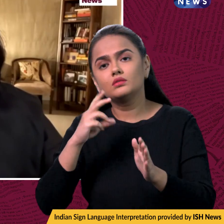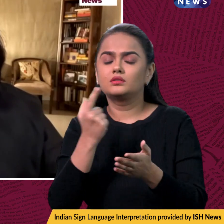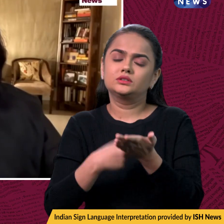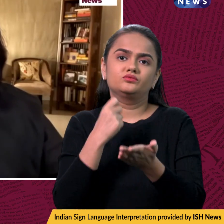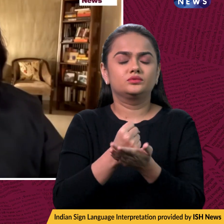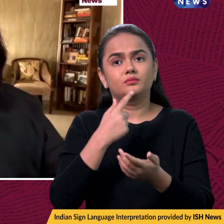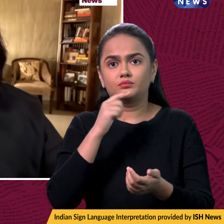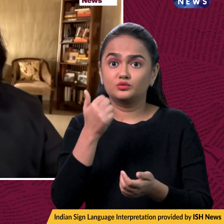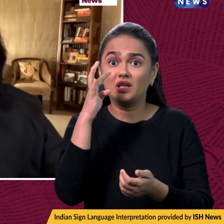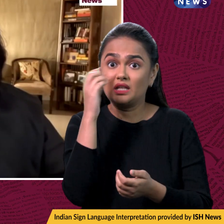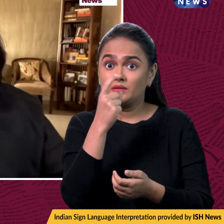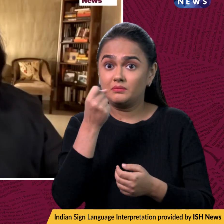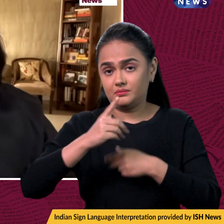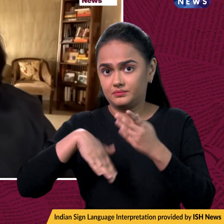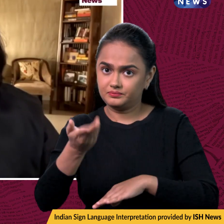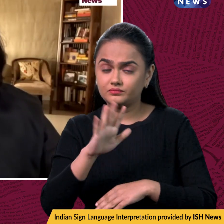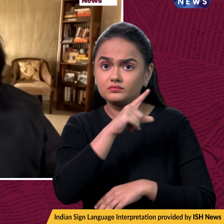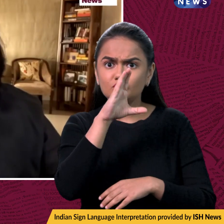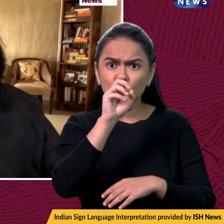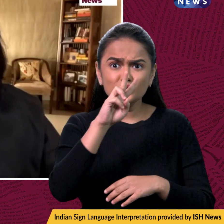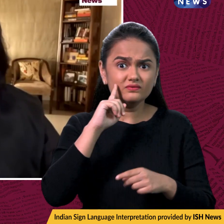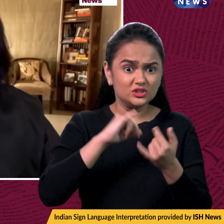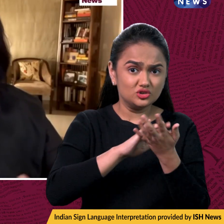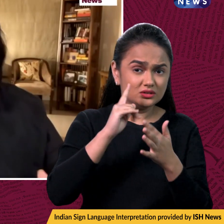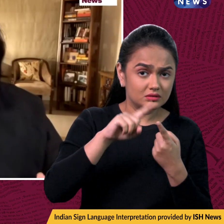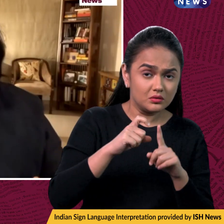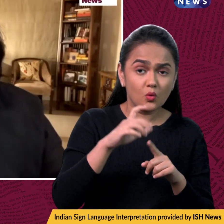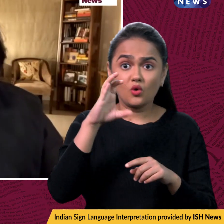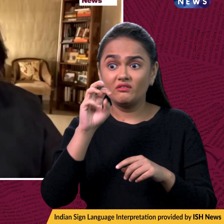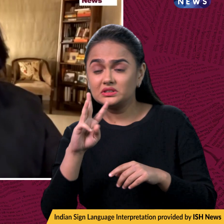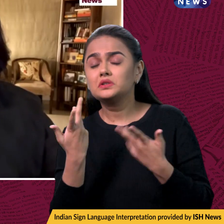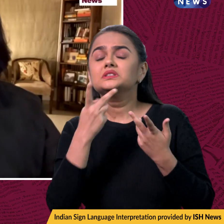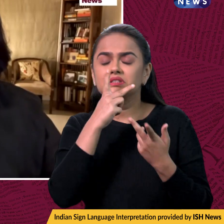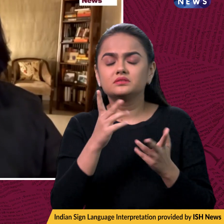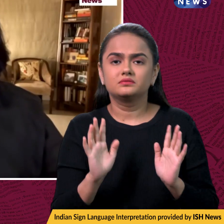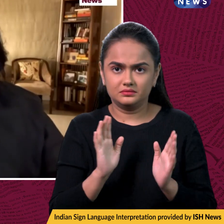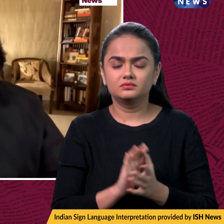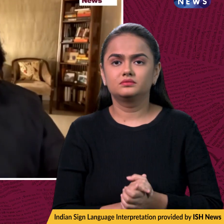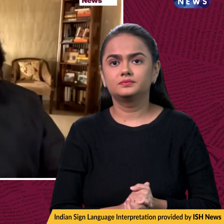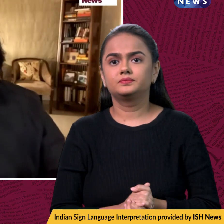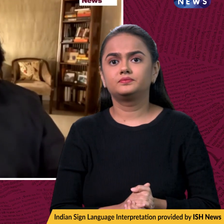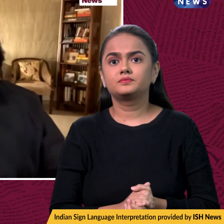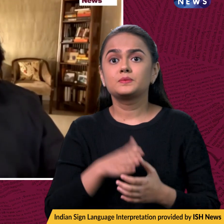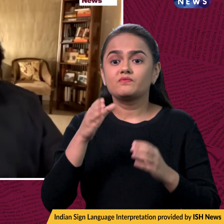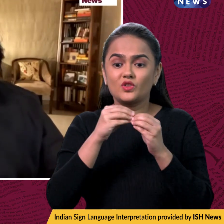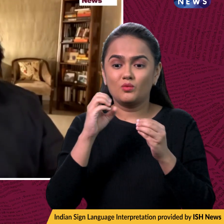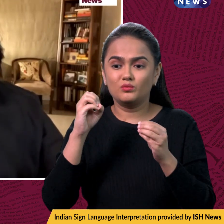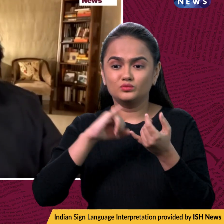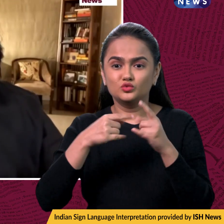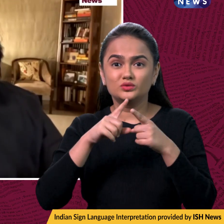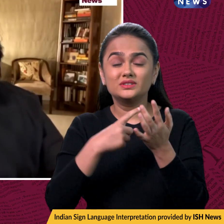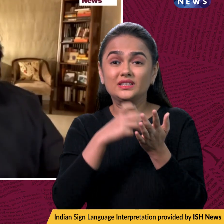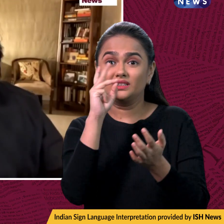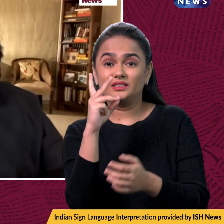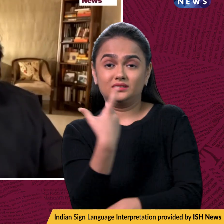told specifically whether they will receive Covaxin or Covishield or any other type of vaccine. Booster doses